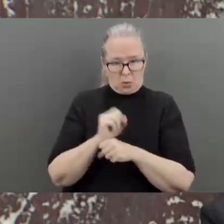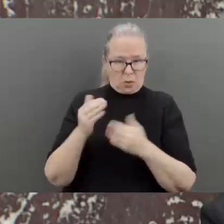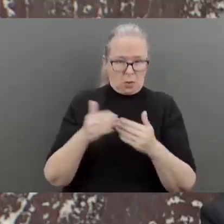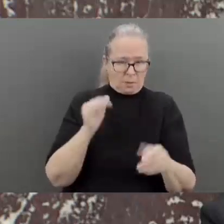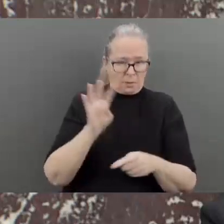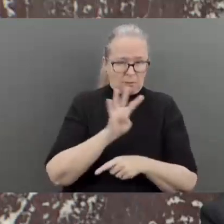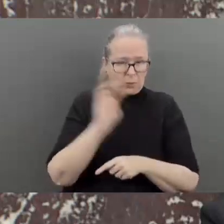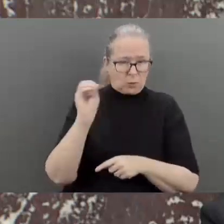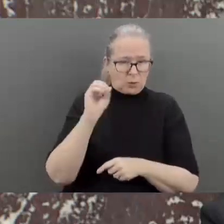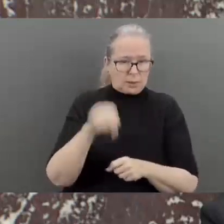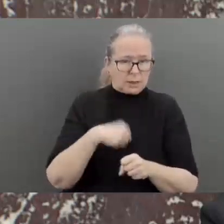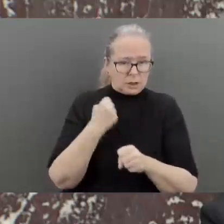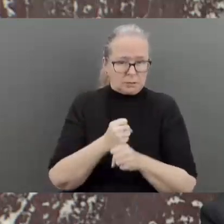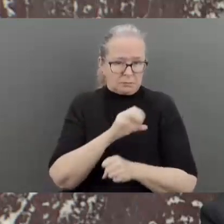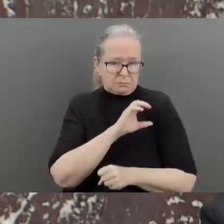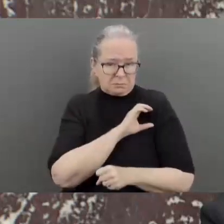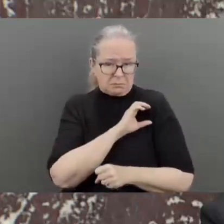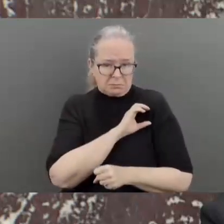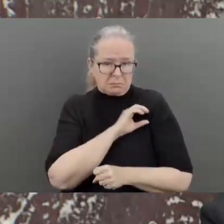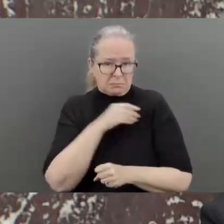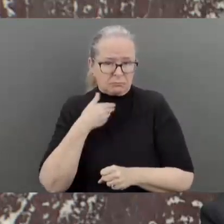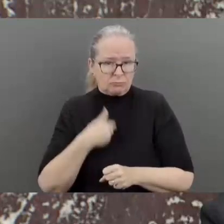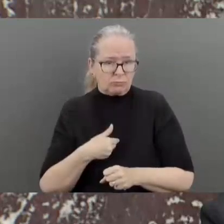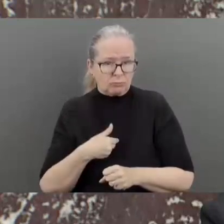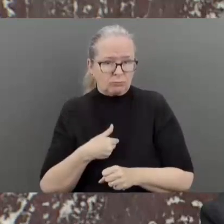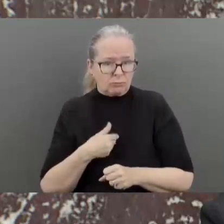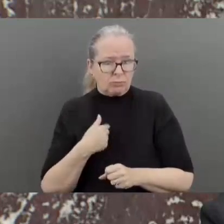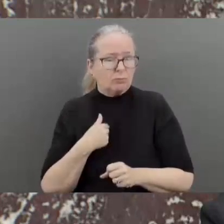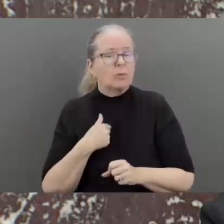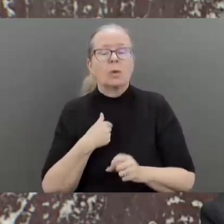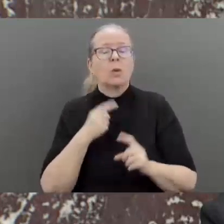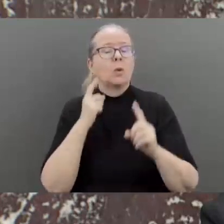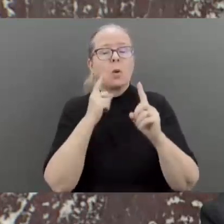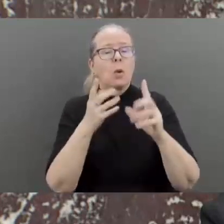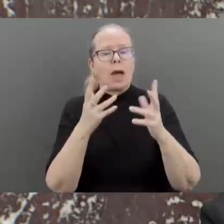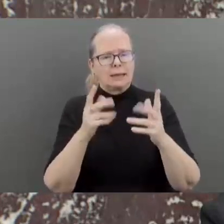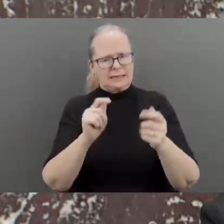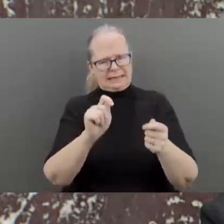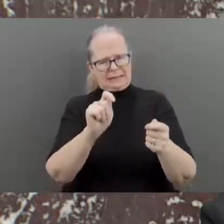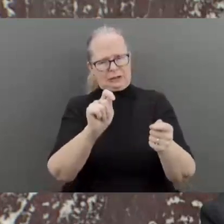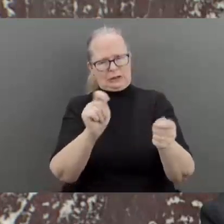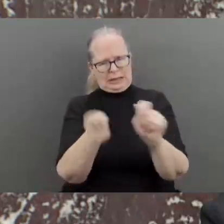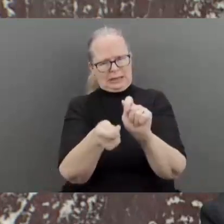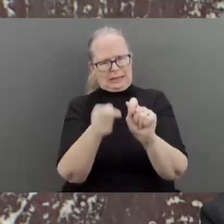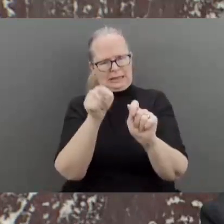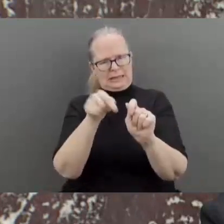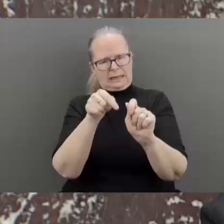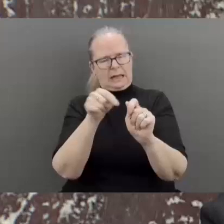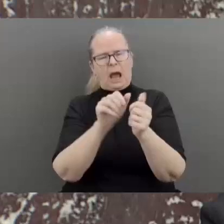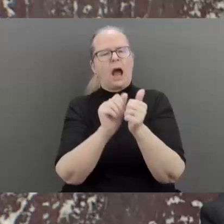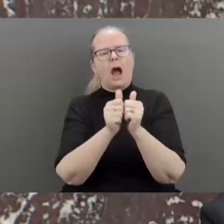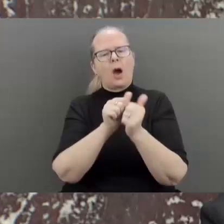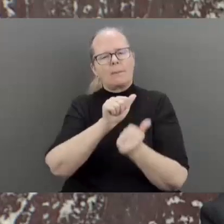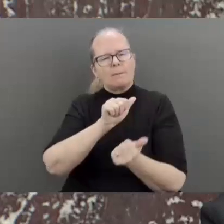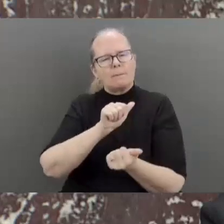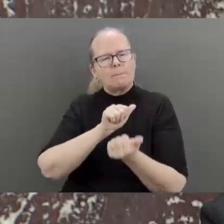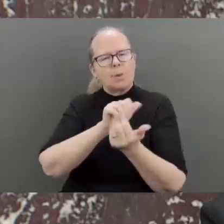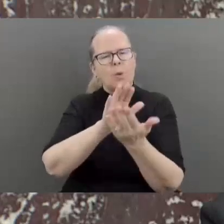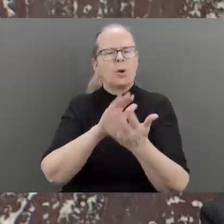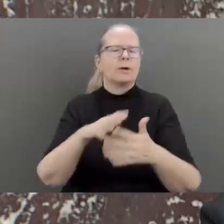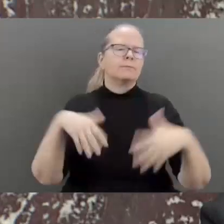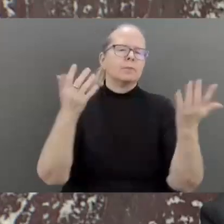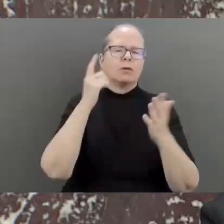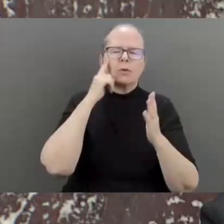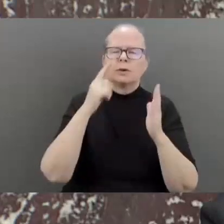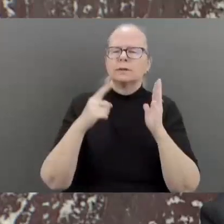the way we treat people who have, for example, concurrent drug and alcohol addictions. That